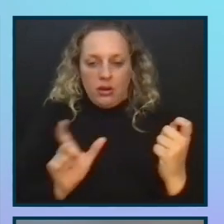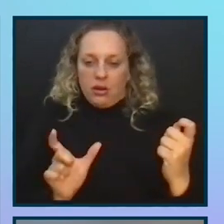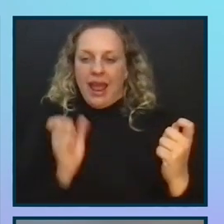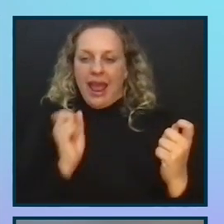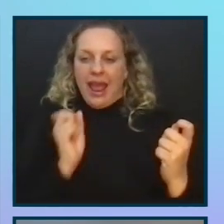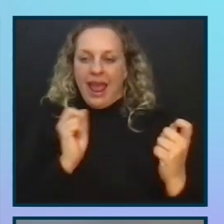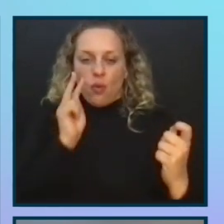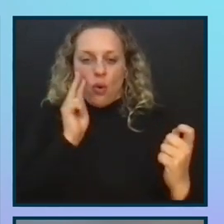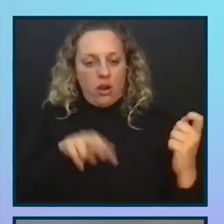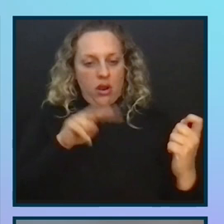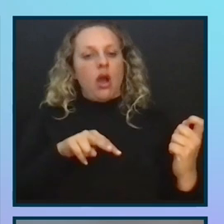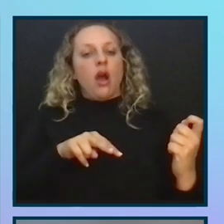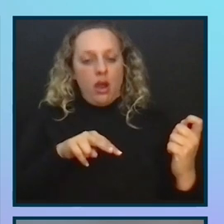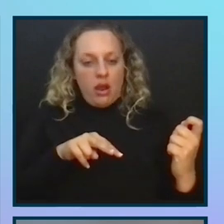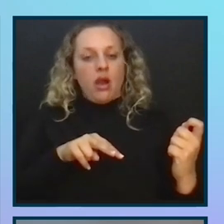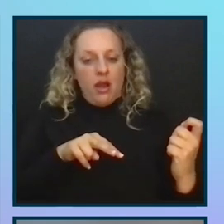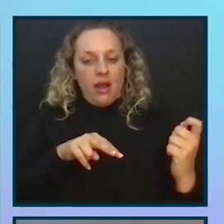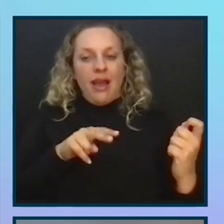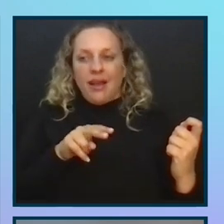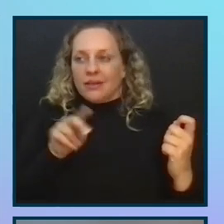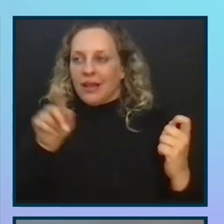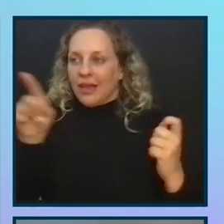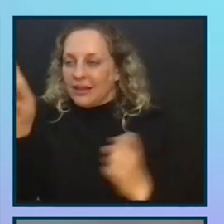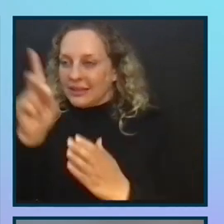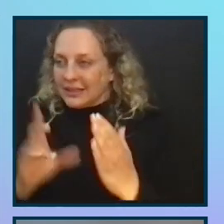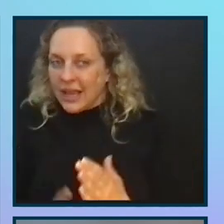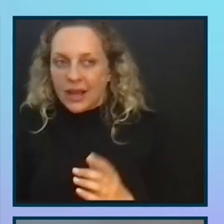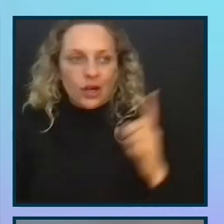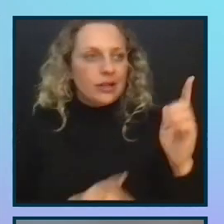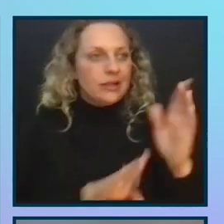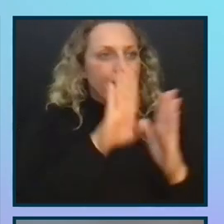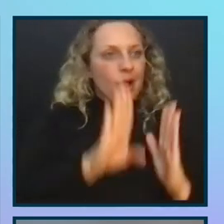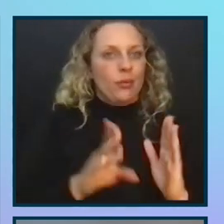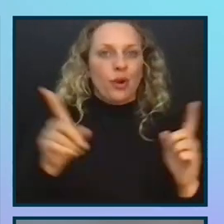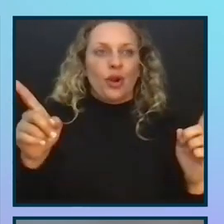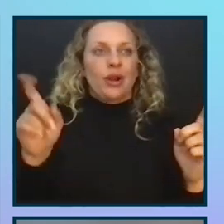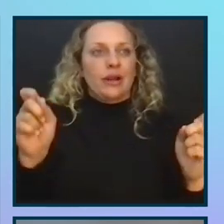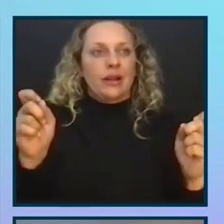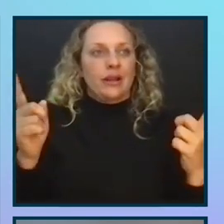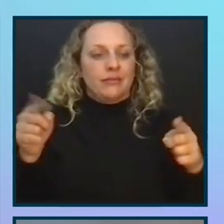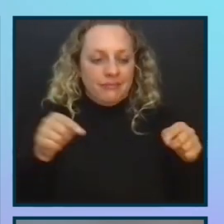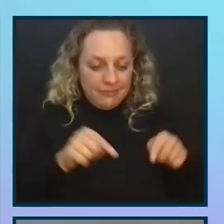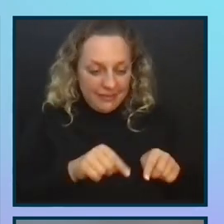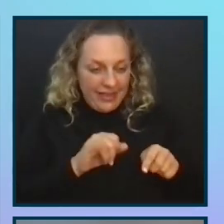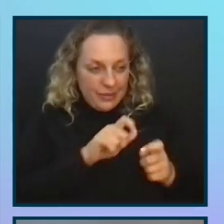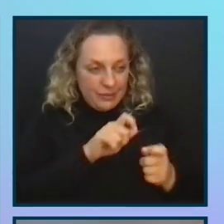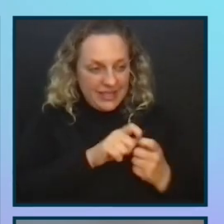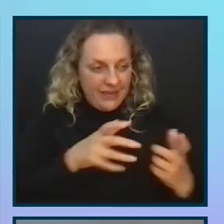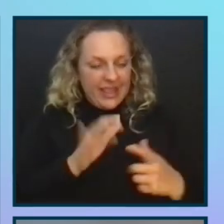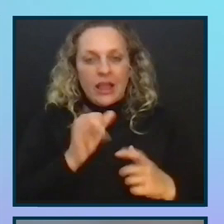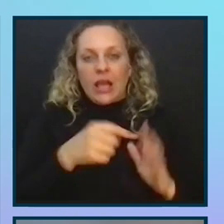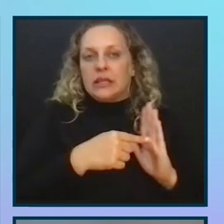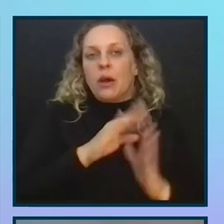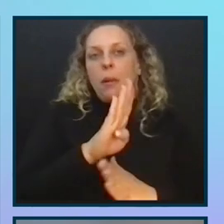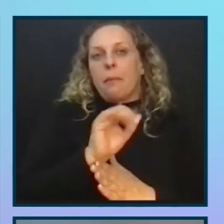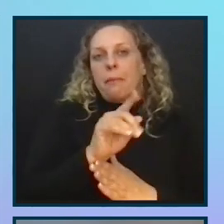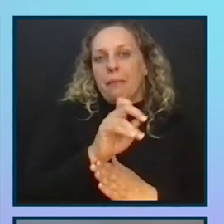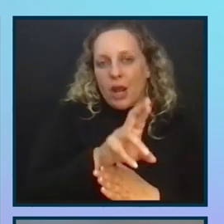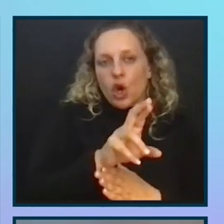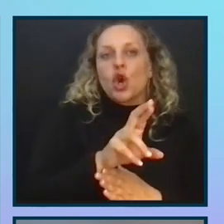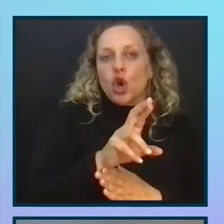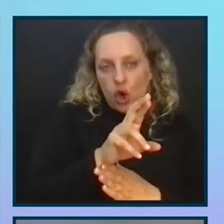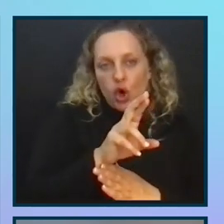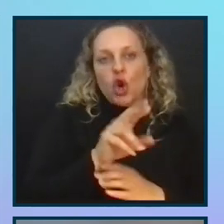means something to a designer could mean something totally different to a developer. For example, a banner is a region that contains